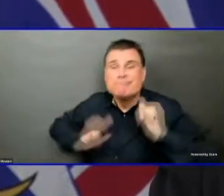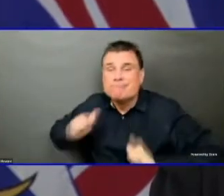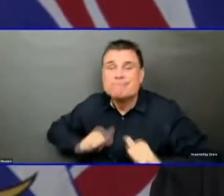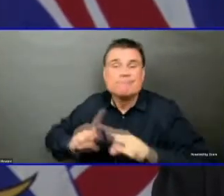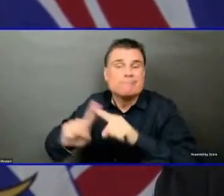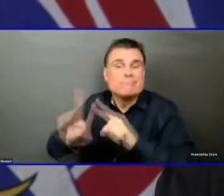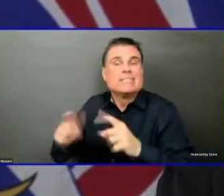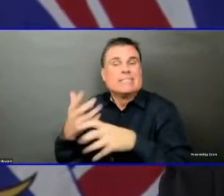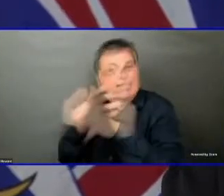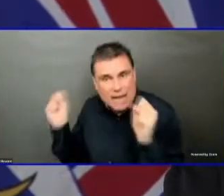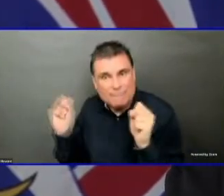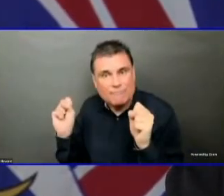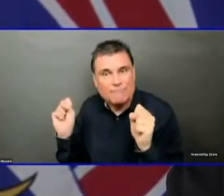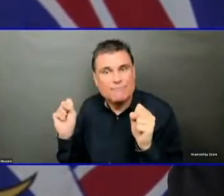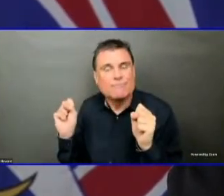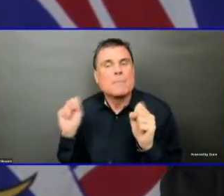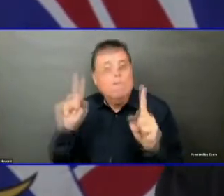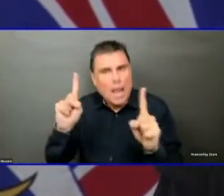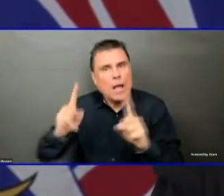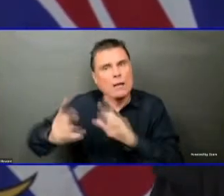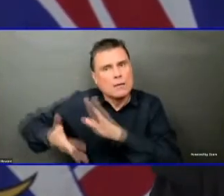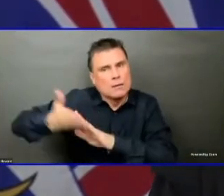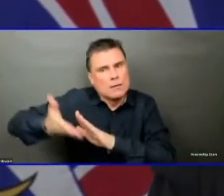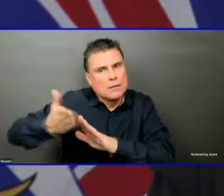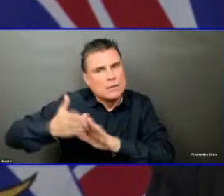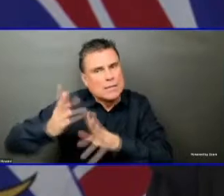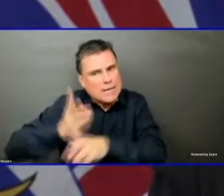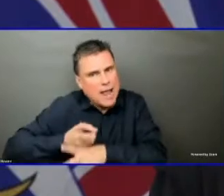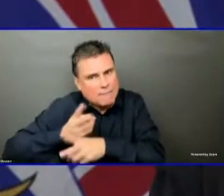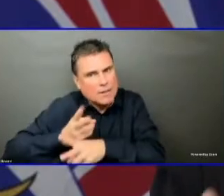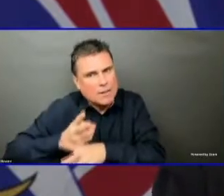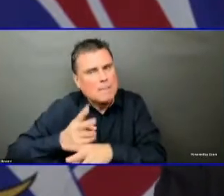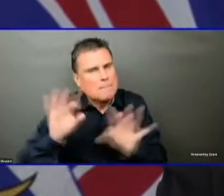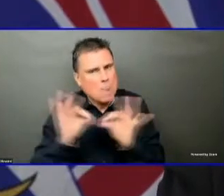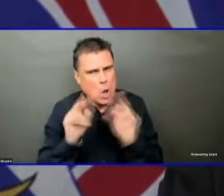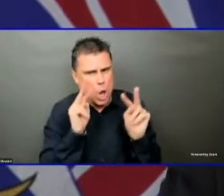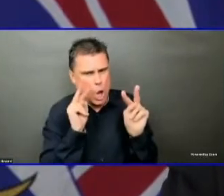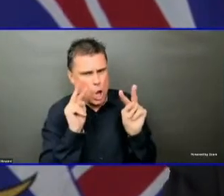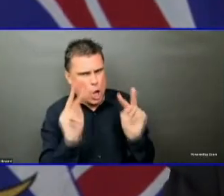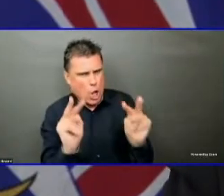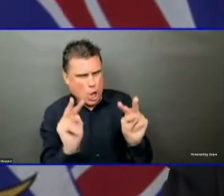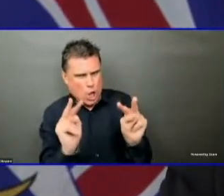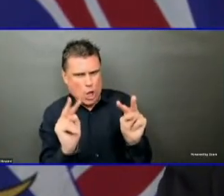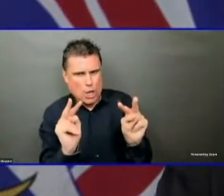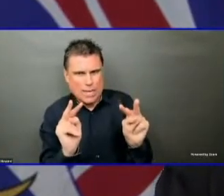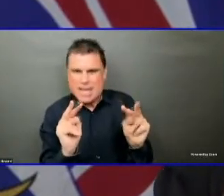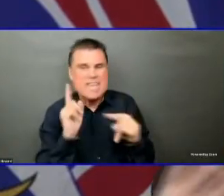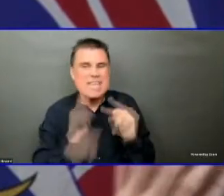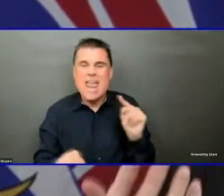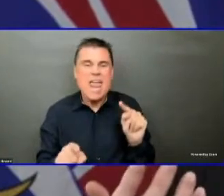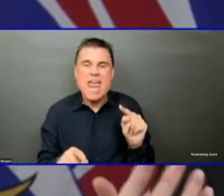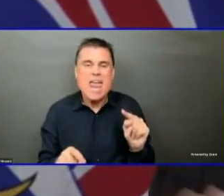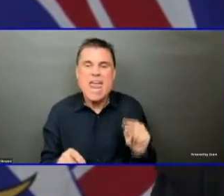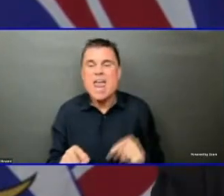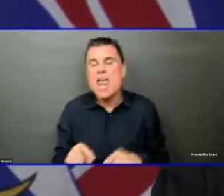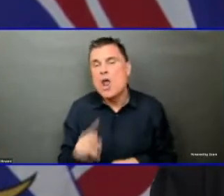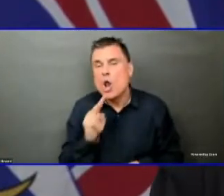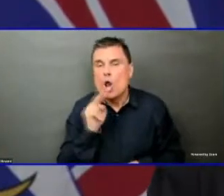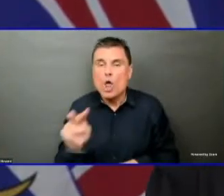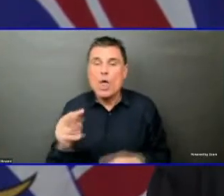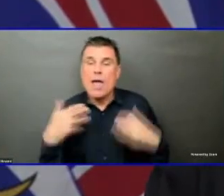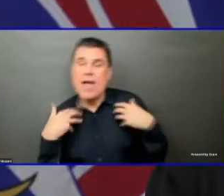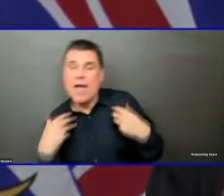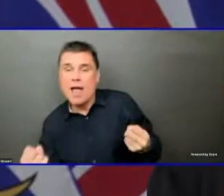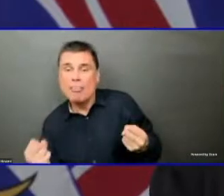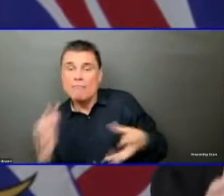also important that it's not health or business, it's both of them together, to safely go to ski hills.